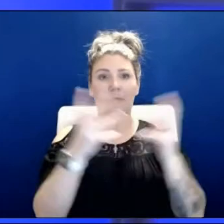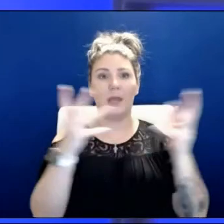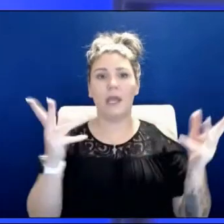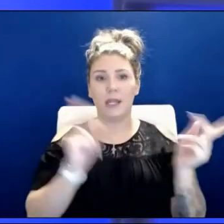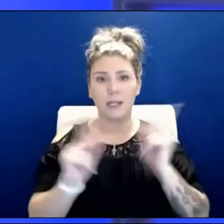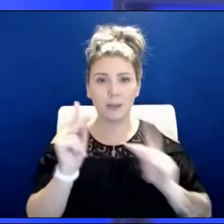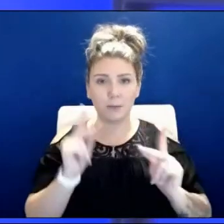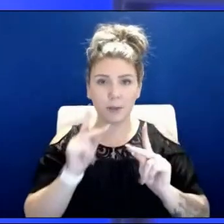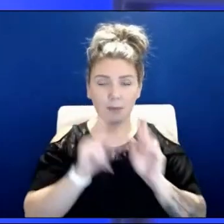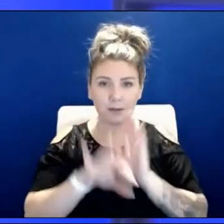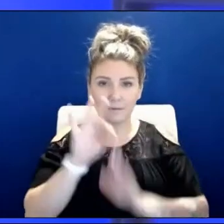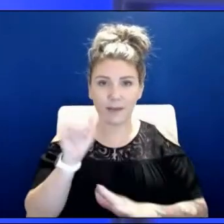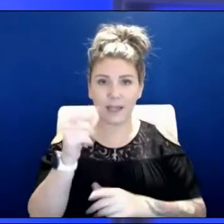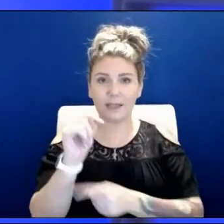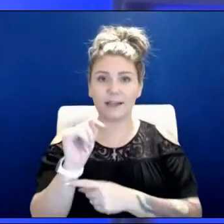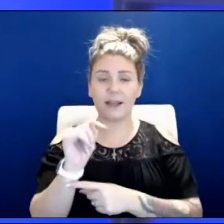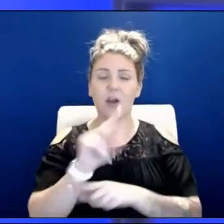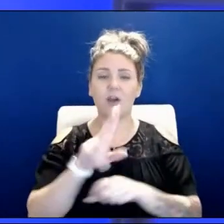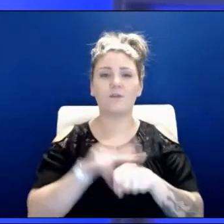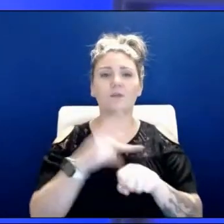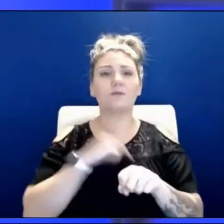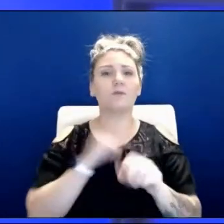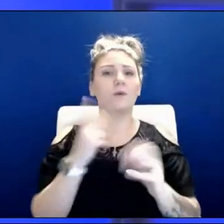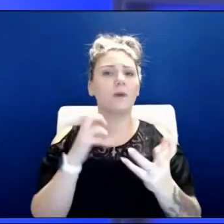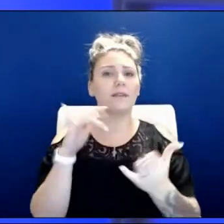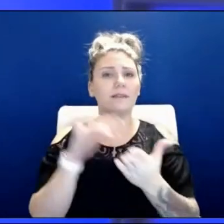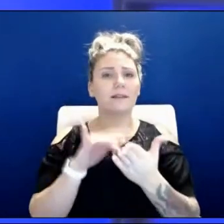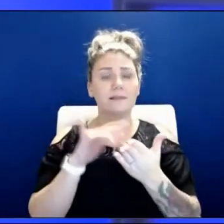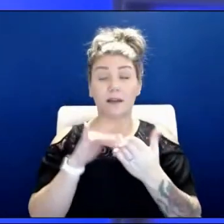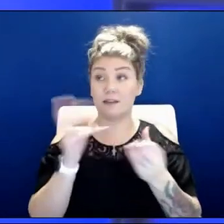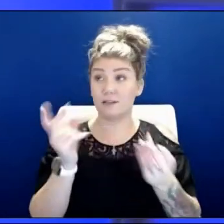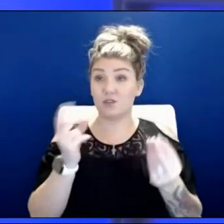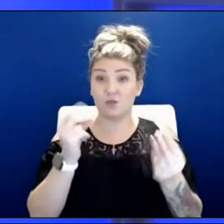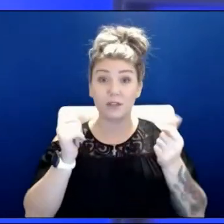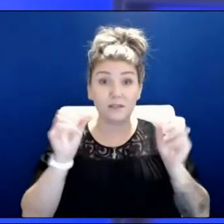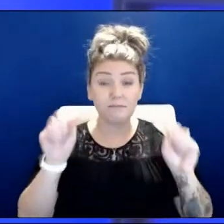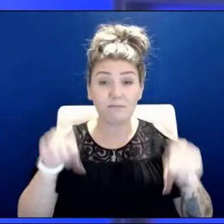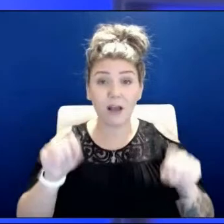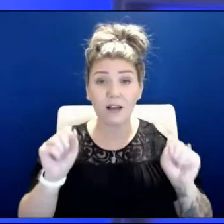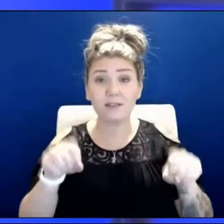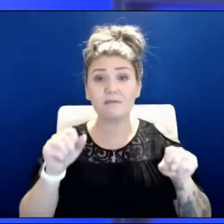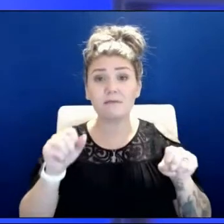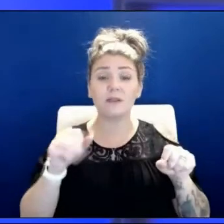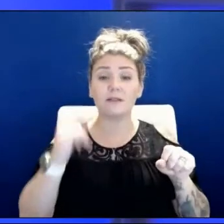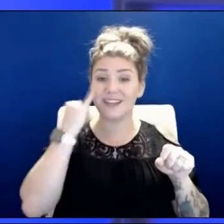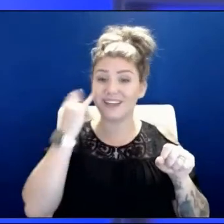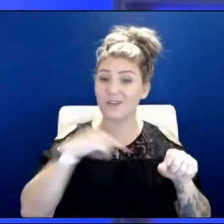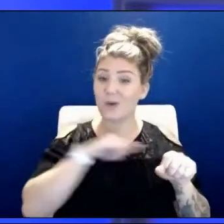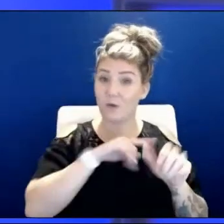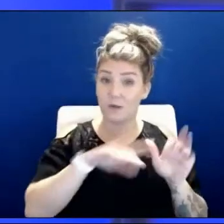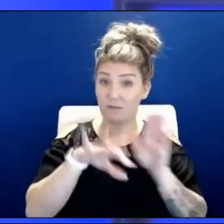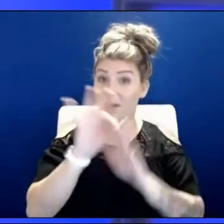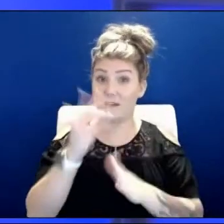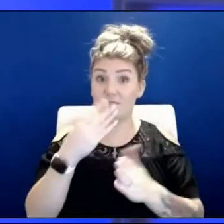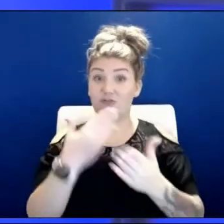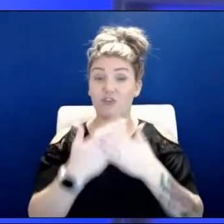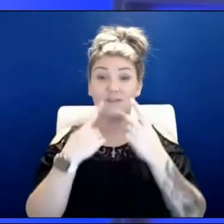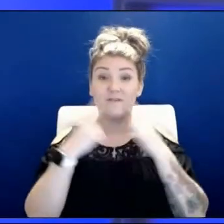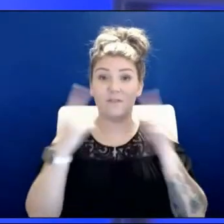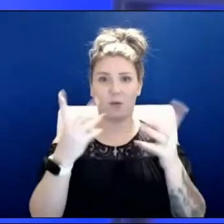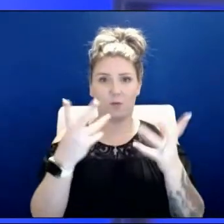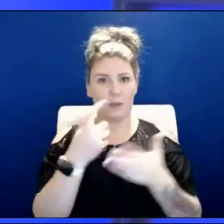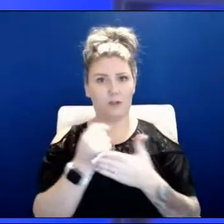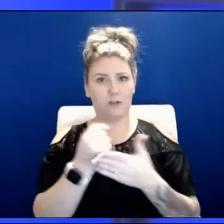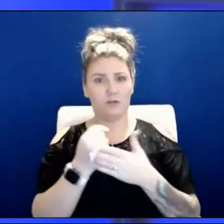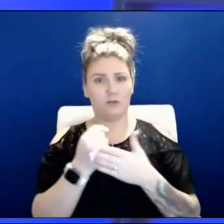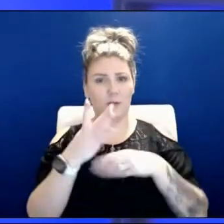the study to be done as quickly as it can be, because if we do find a good effect, we want that treatment available to everybody. We don't want to just keep studying